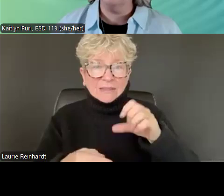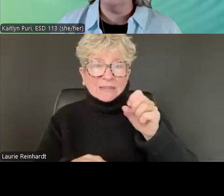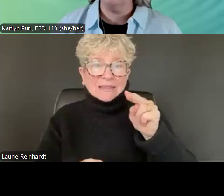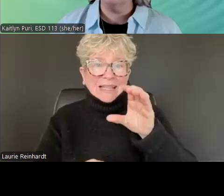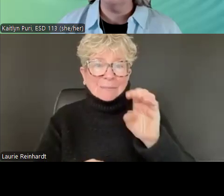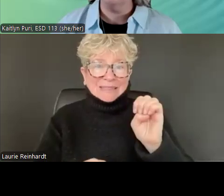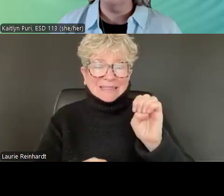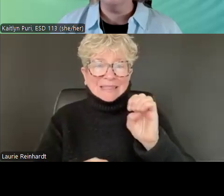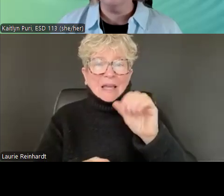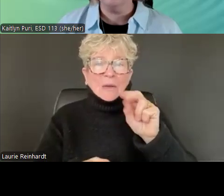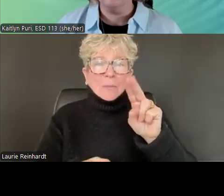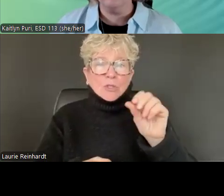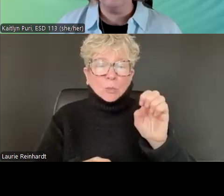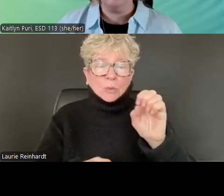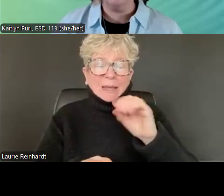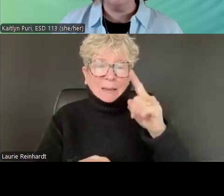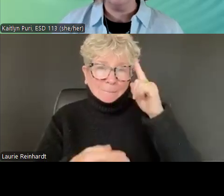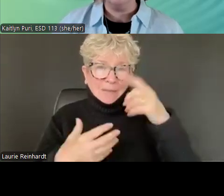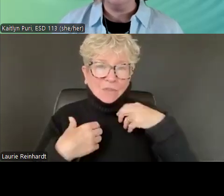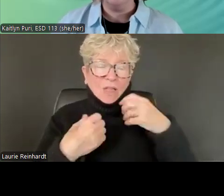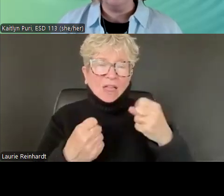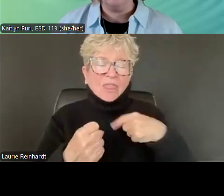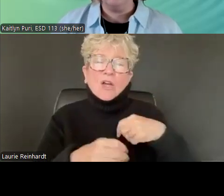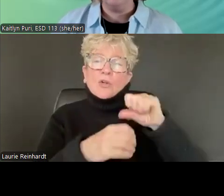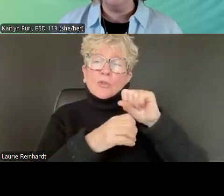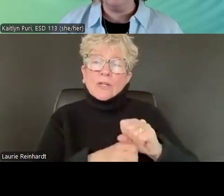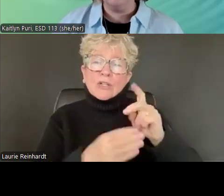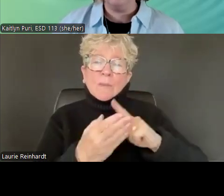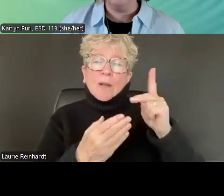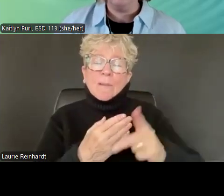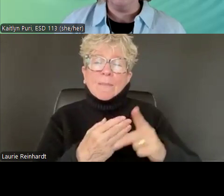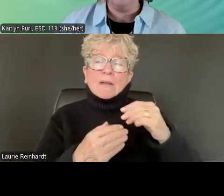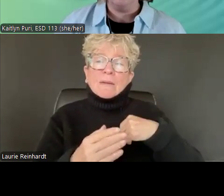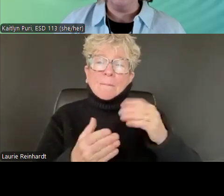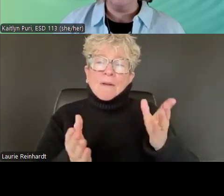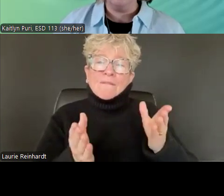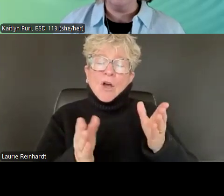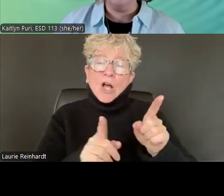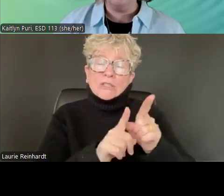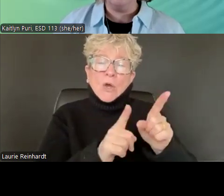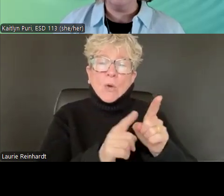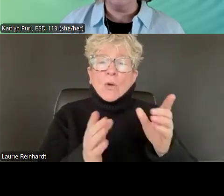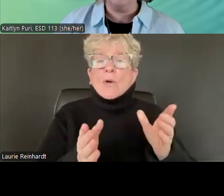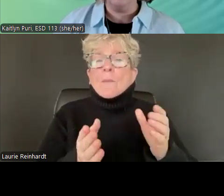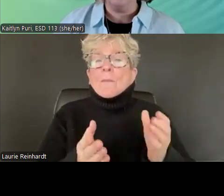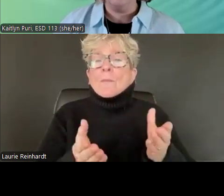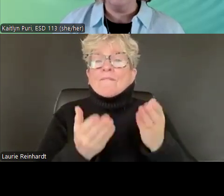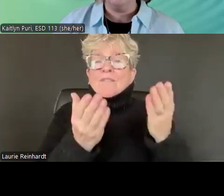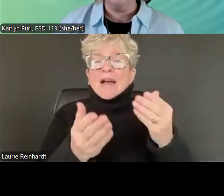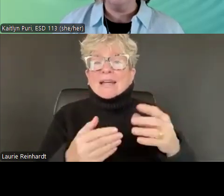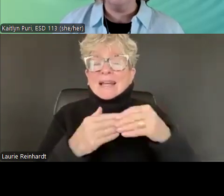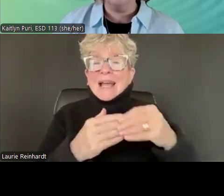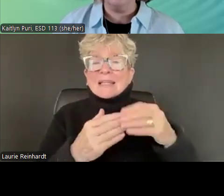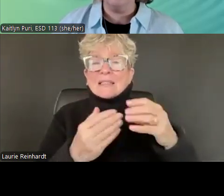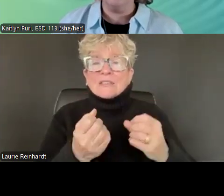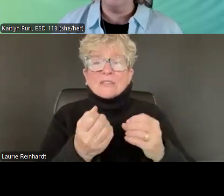Traditional student assistance programs also provide guided support and referrals to external providers and Tier